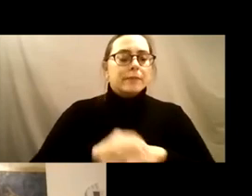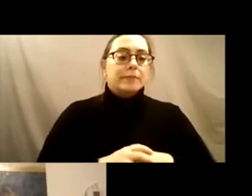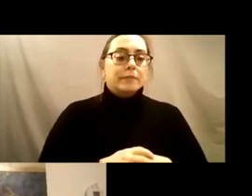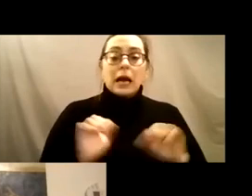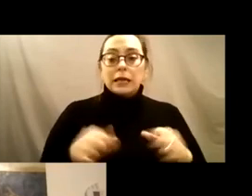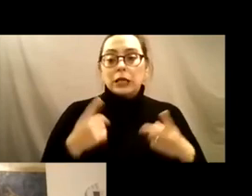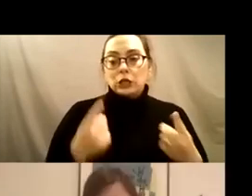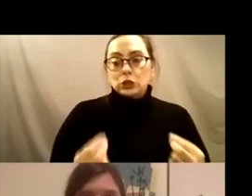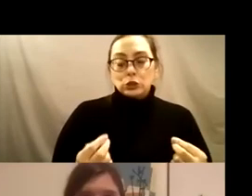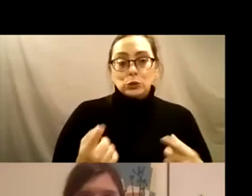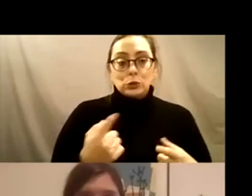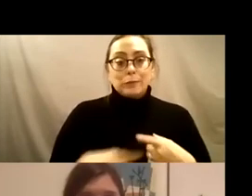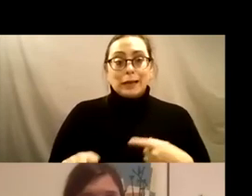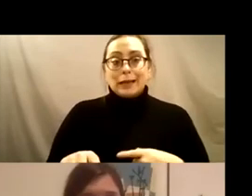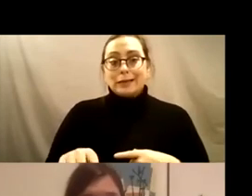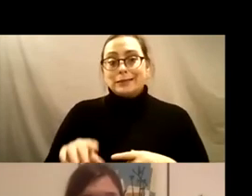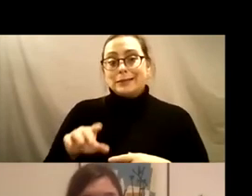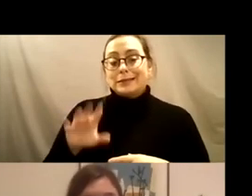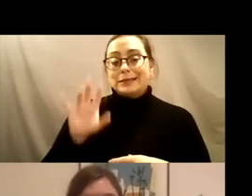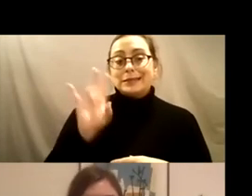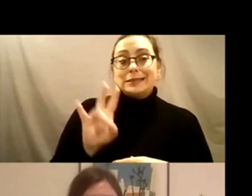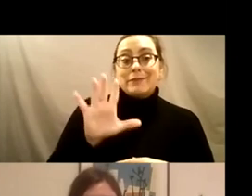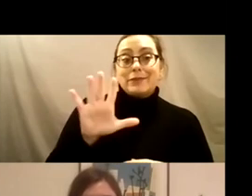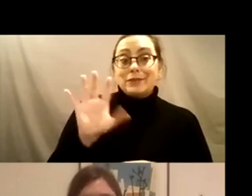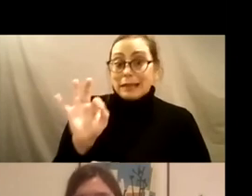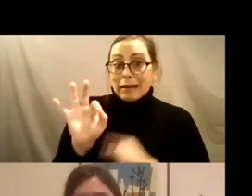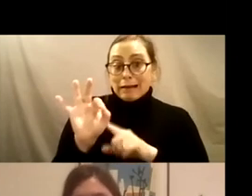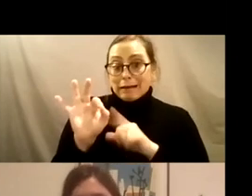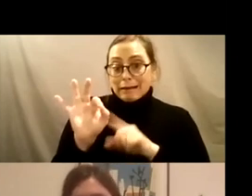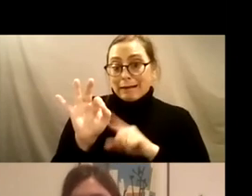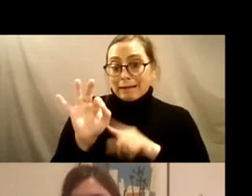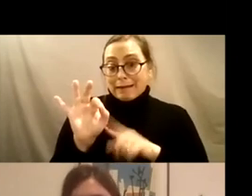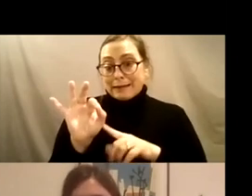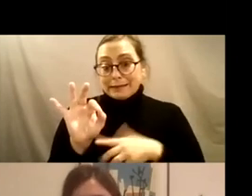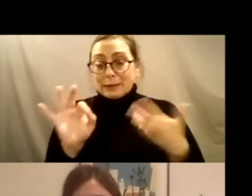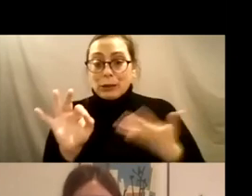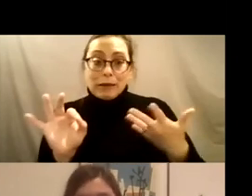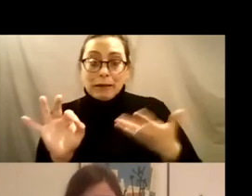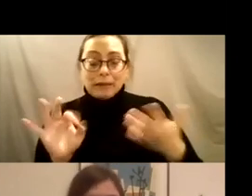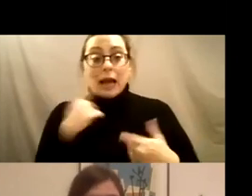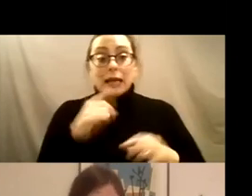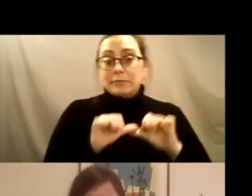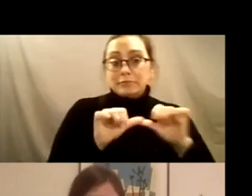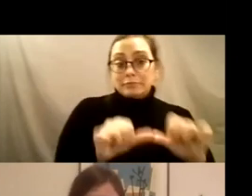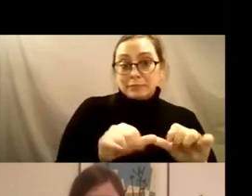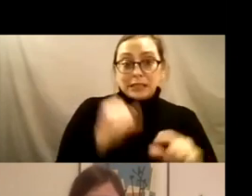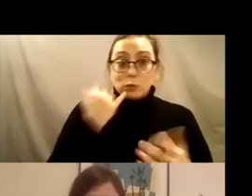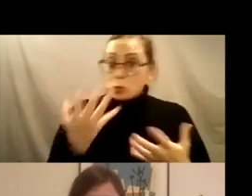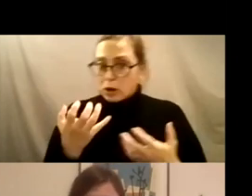also 7:08, and I'm okay to stay for a few more minutes if other folks, if that's okay to